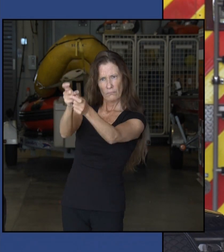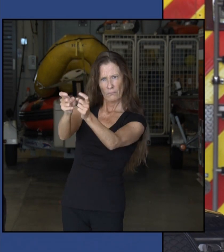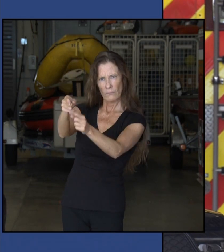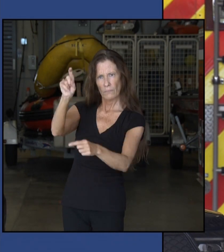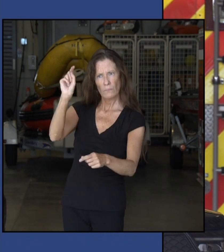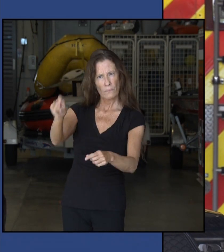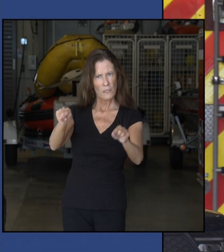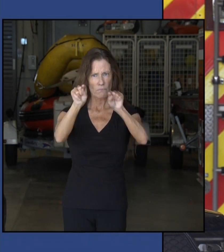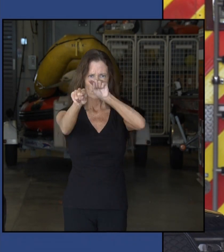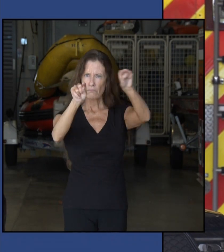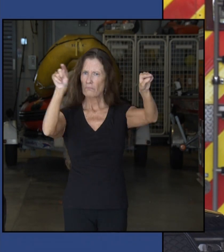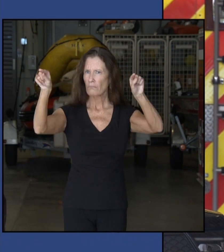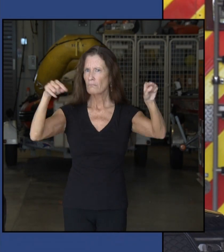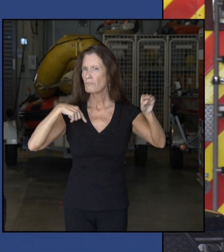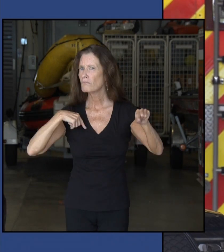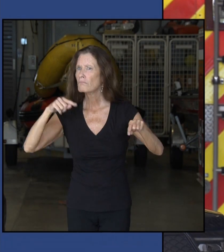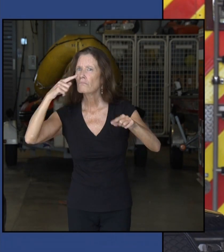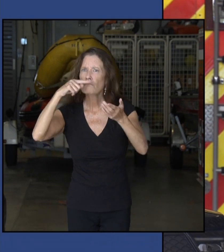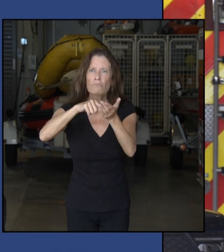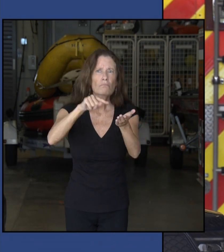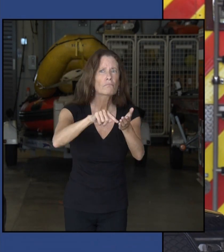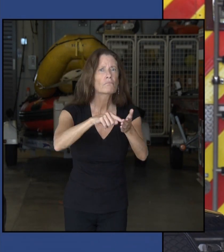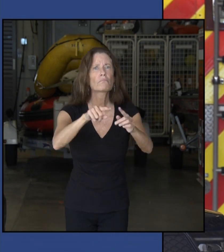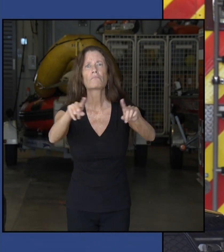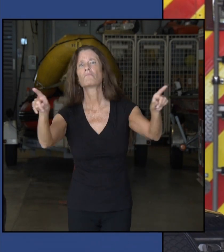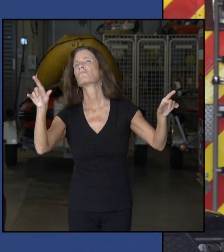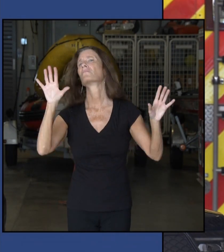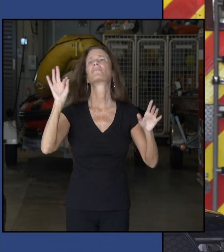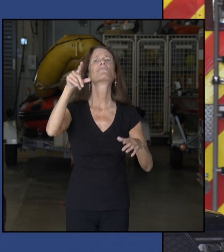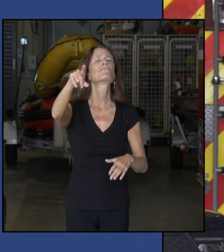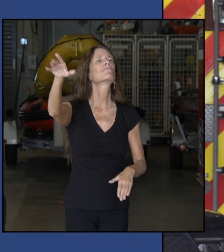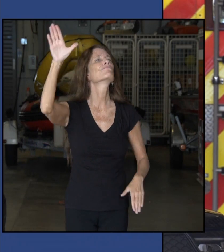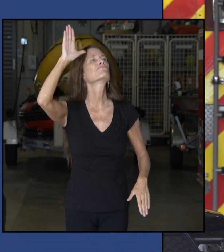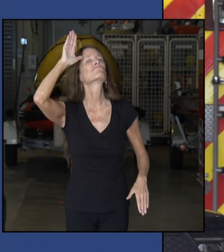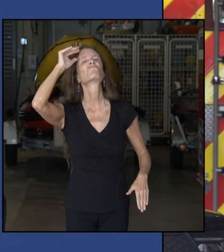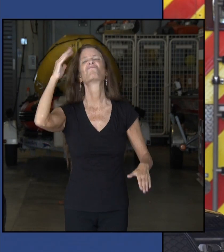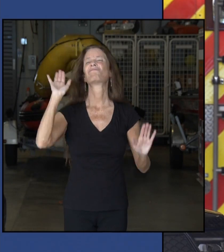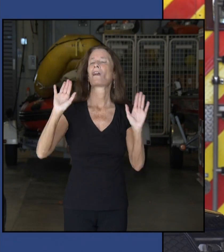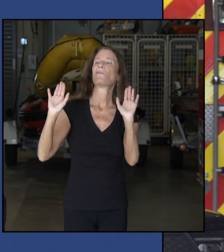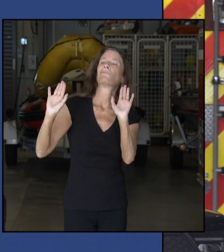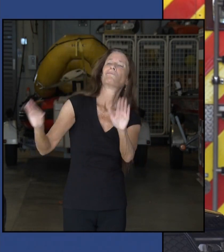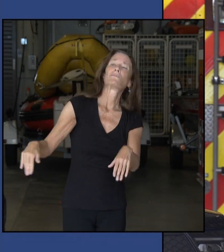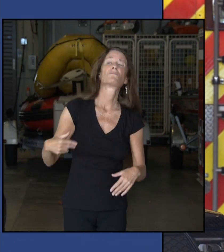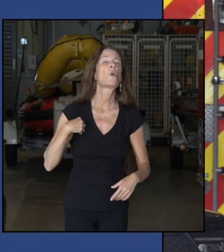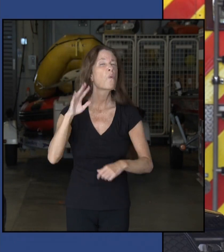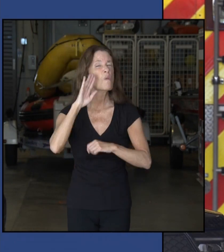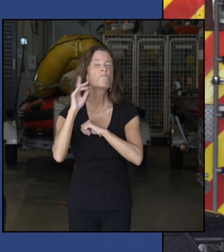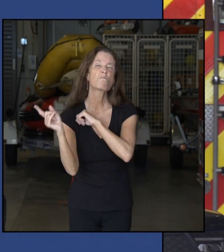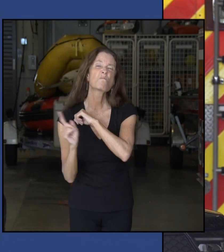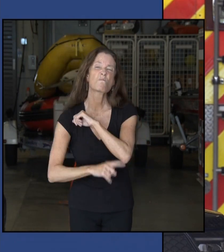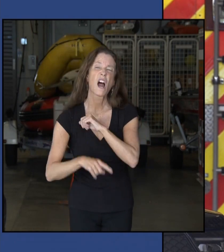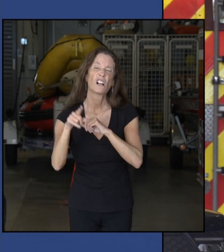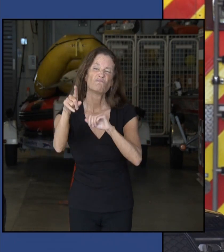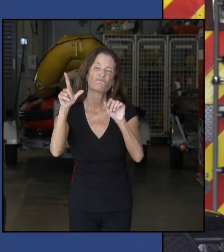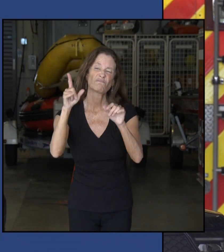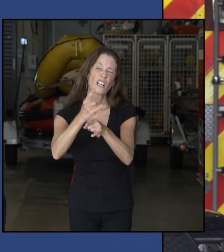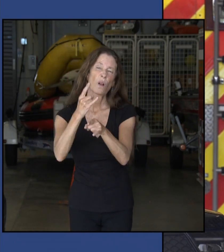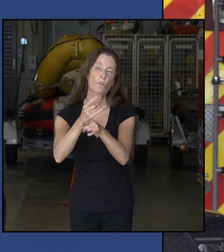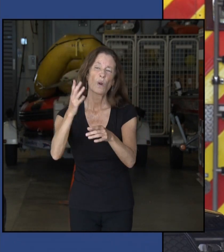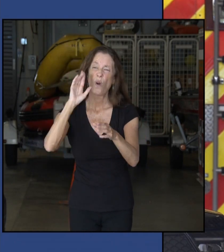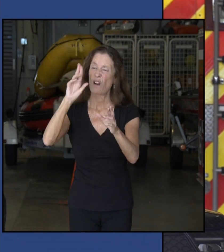Code for flagrant violators up to and including, as the governor mentioned, suspension or revocation of one's liquor